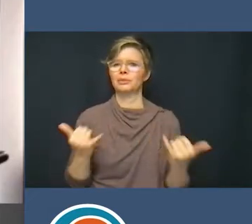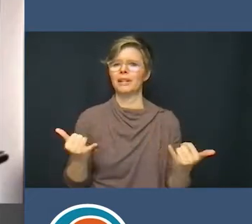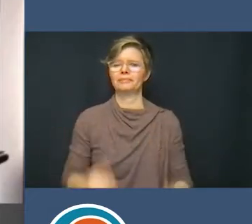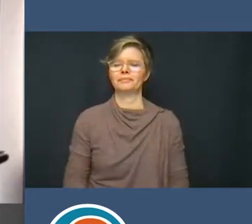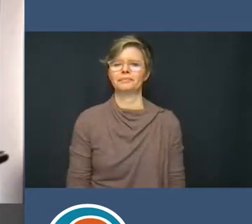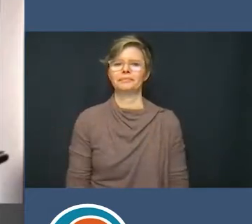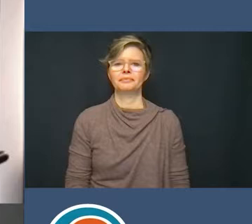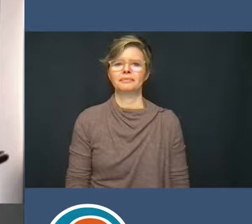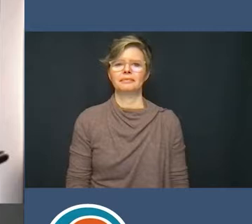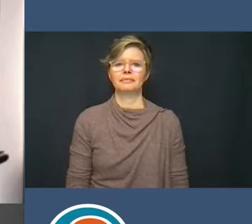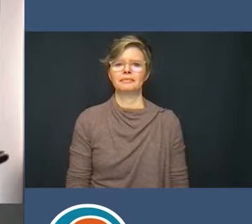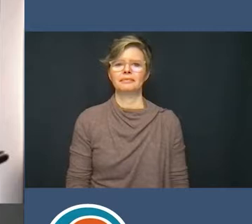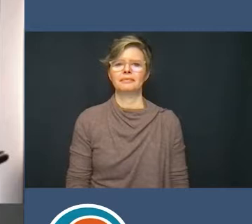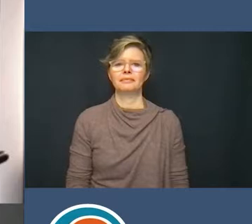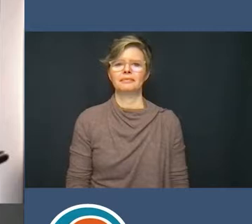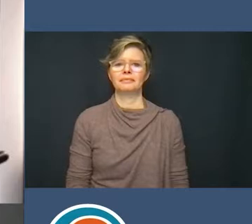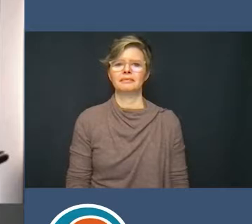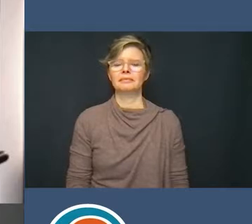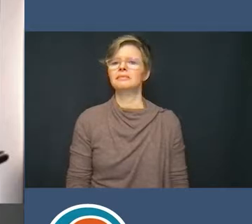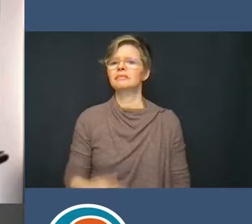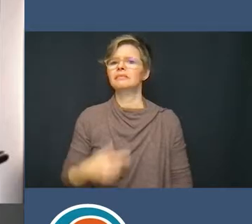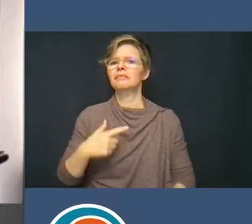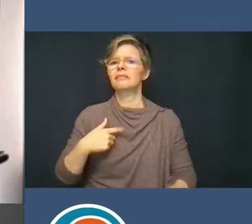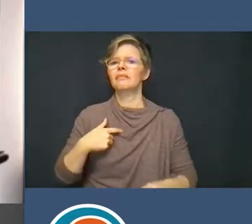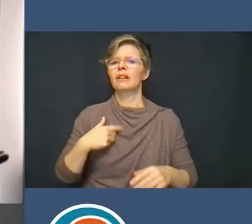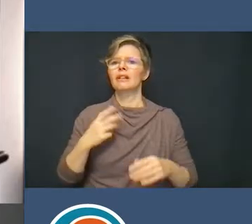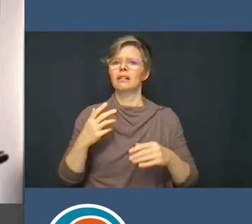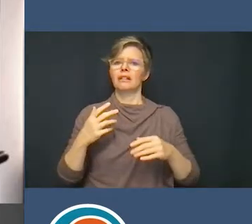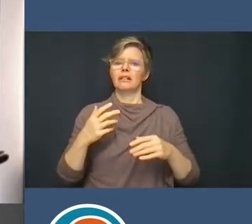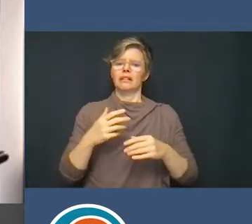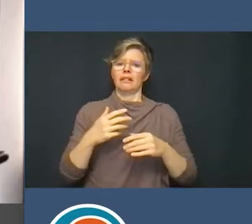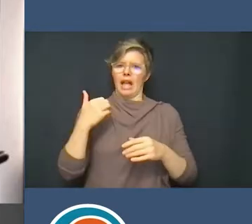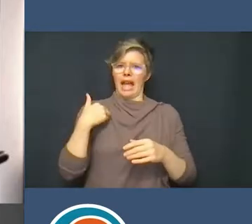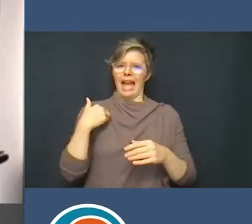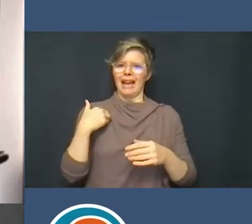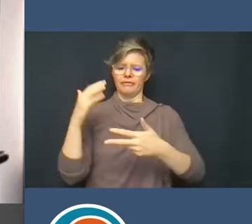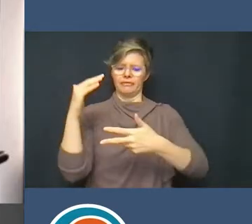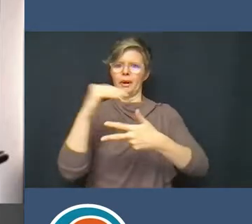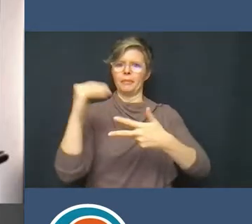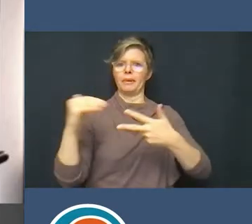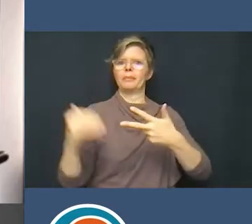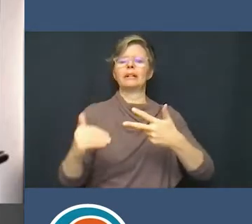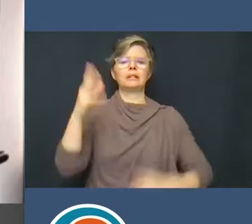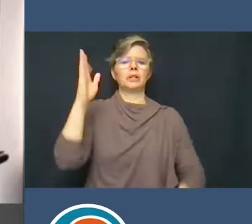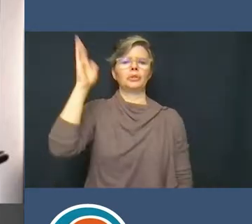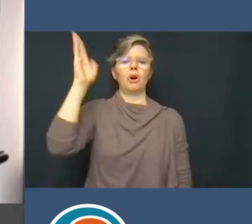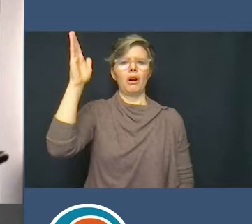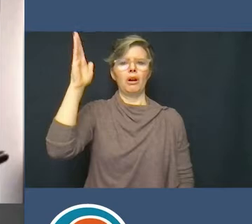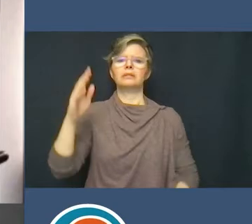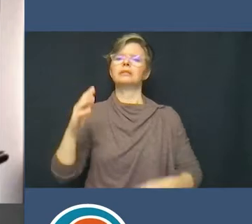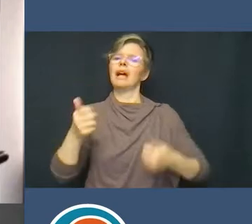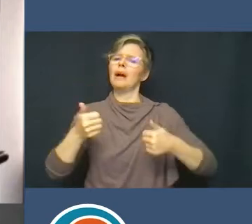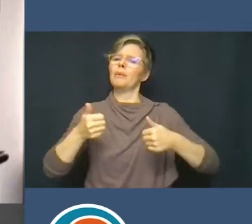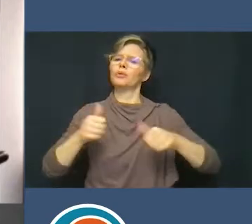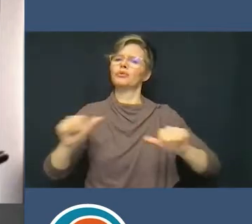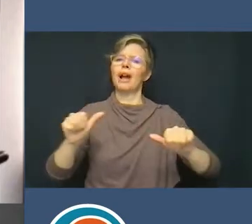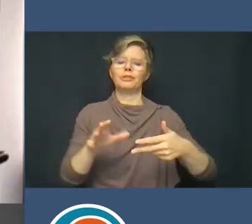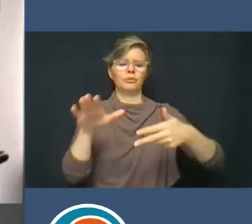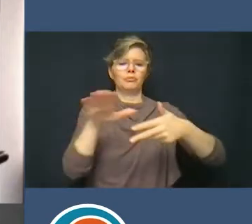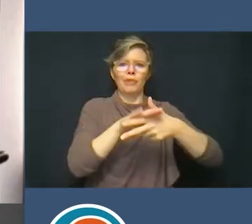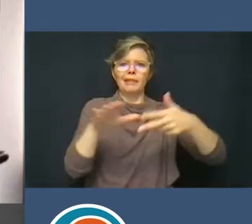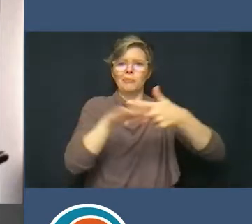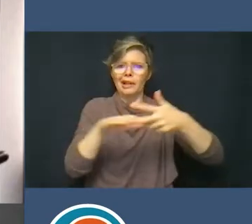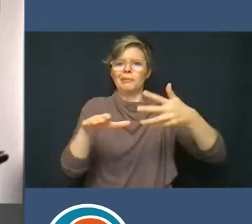And yes, I'm going to try to leave a little bit of time at the end of each of my talks today for questions. However, I might